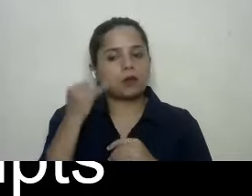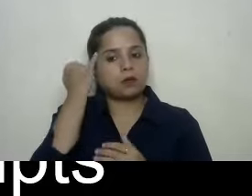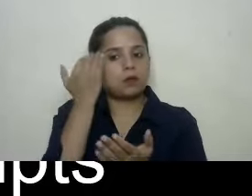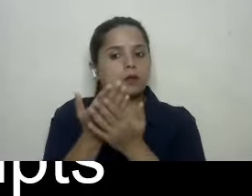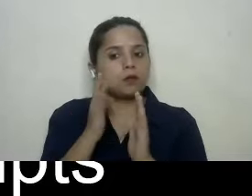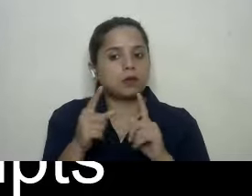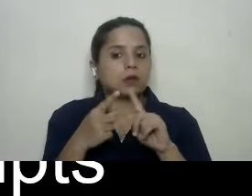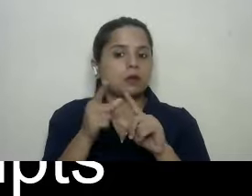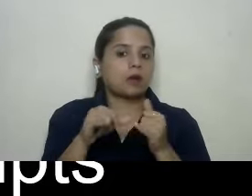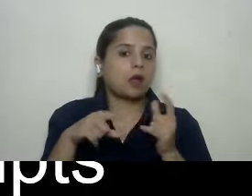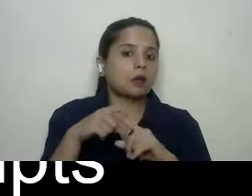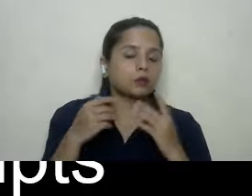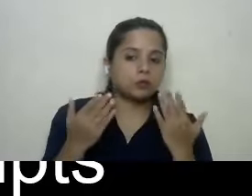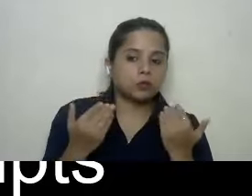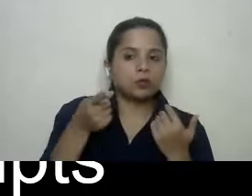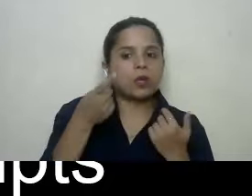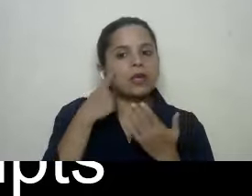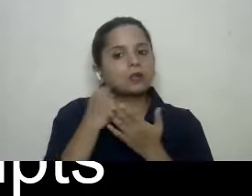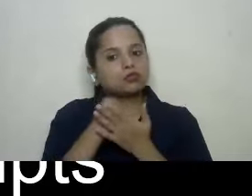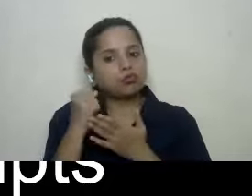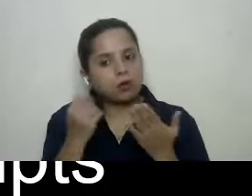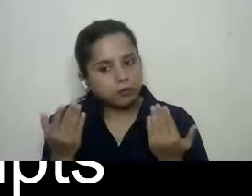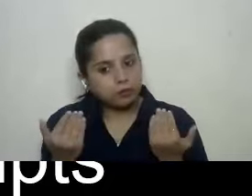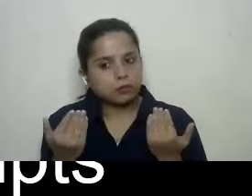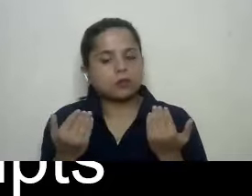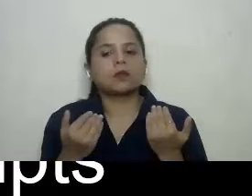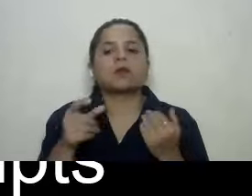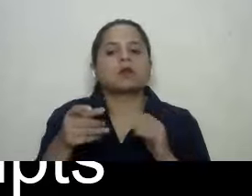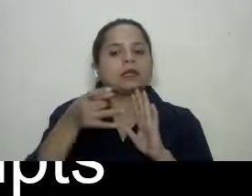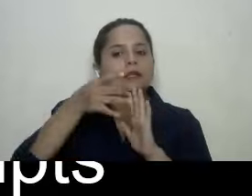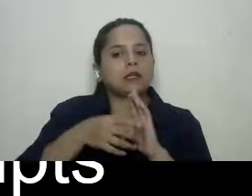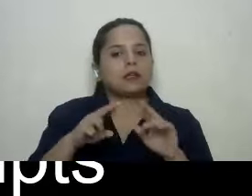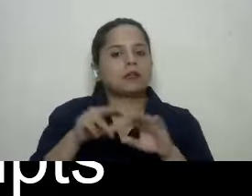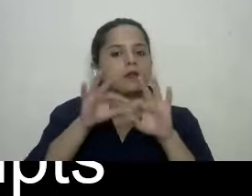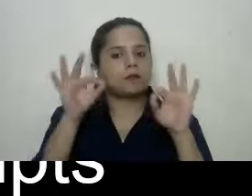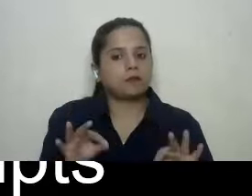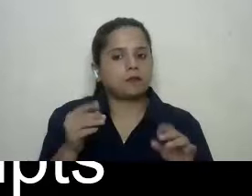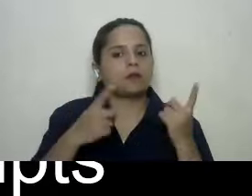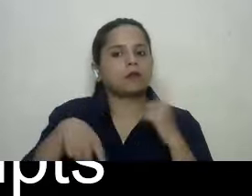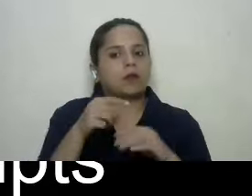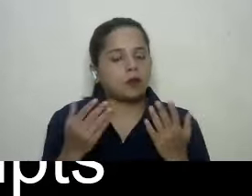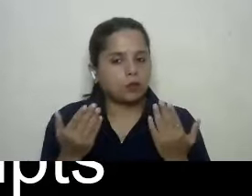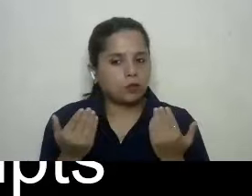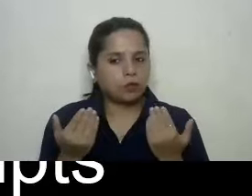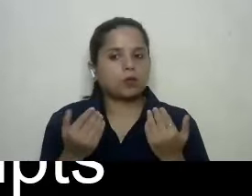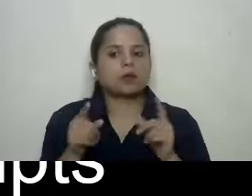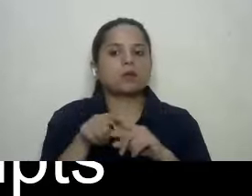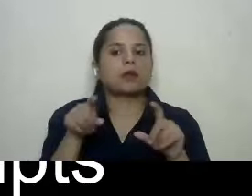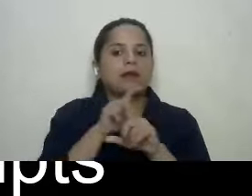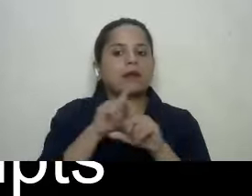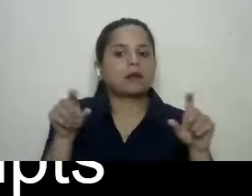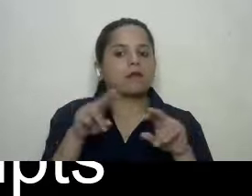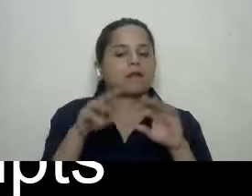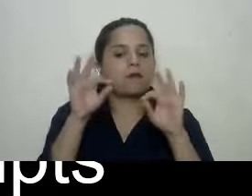could be, you can try using a detailed framework, like the clarity framework of your